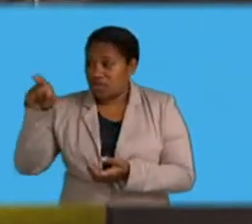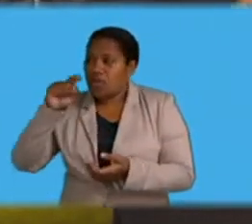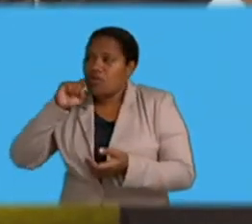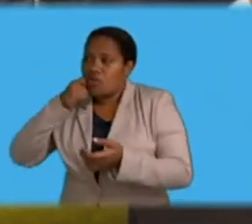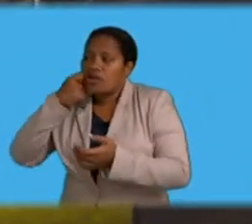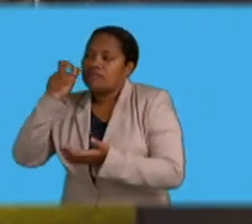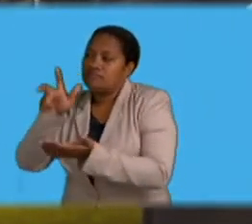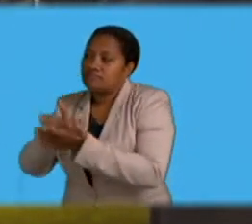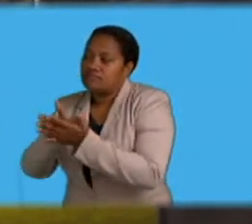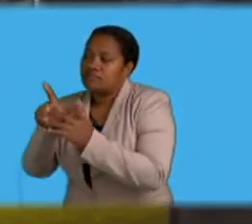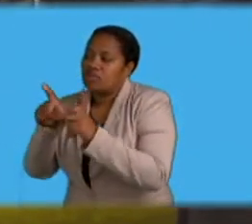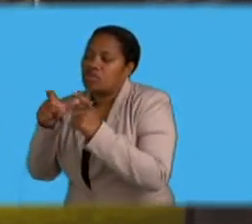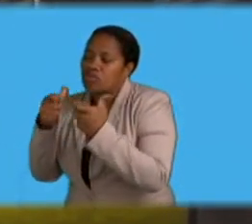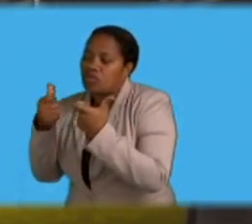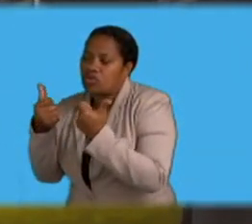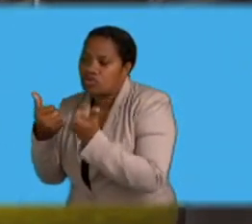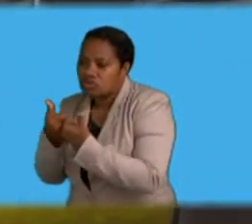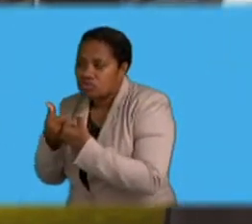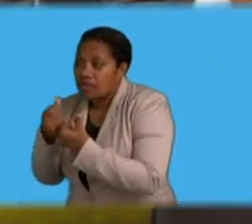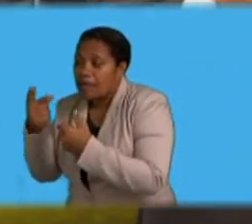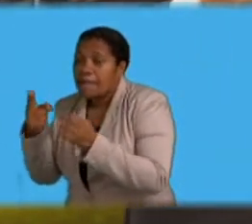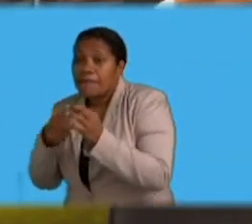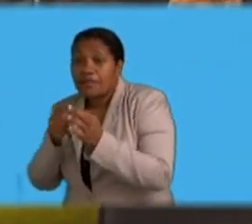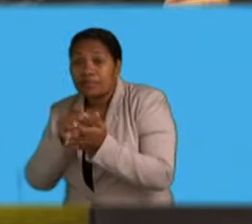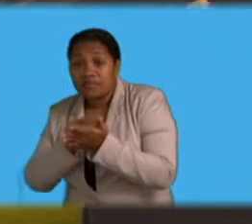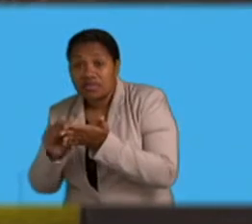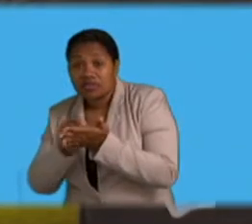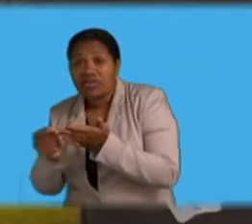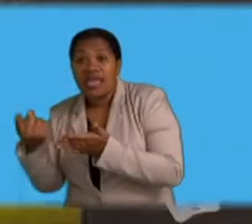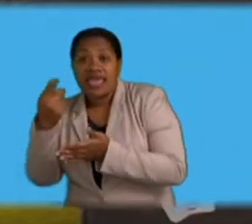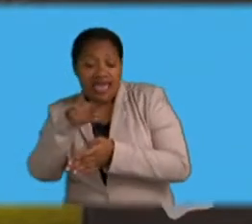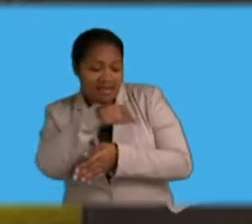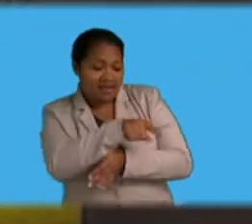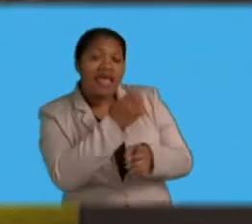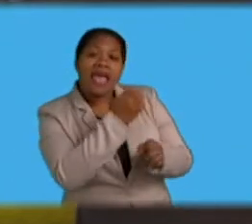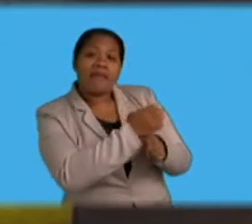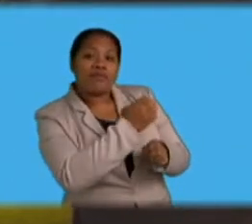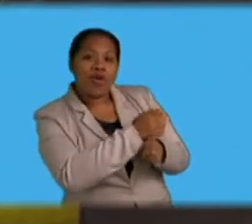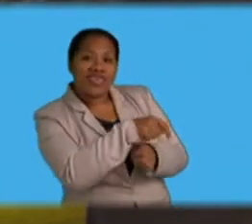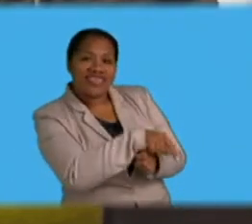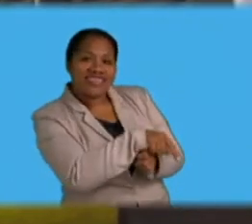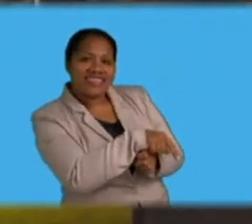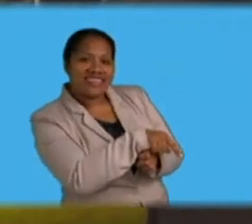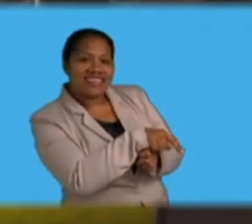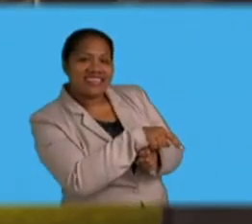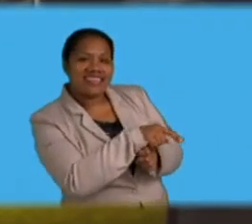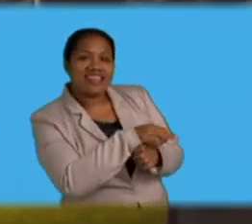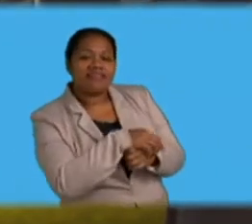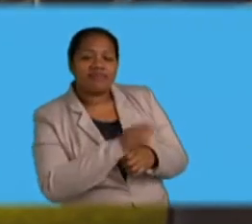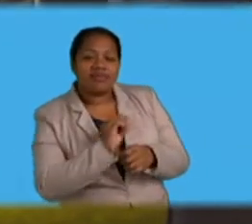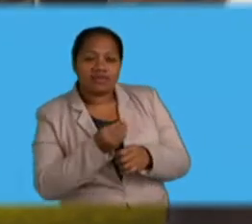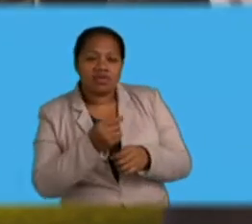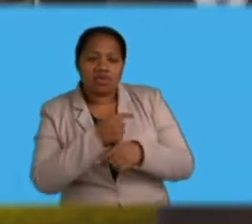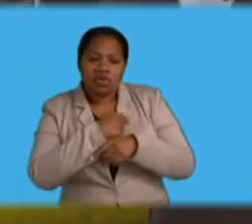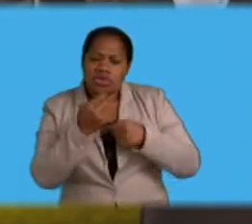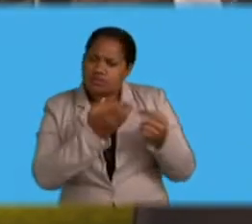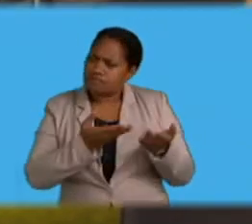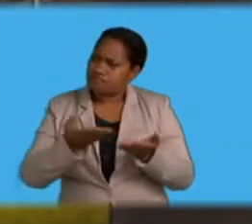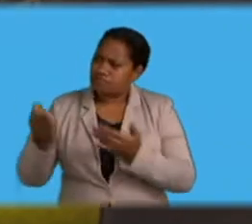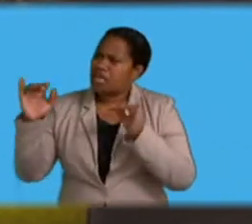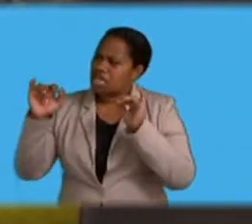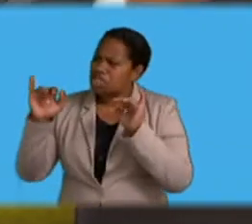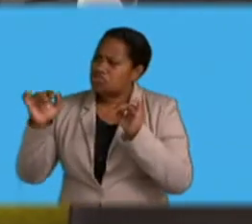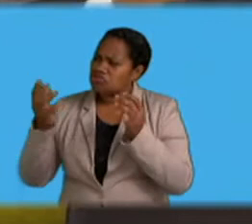between the permanent secretary and the employee. So we have raised this, we've raised this as an issue.